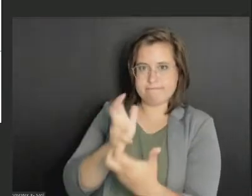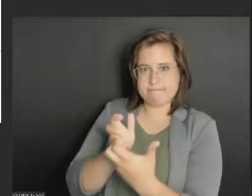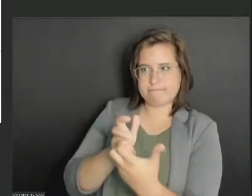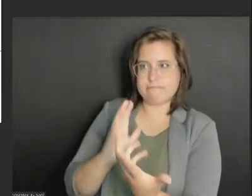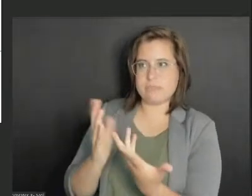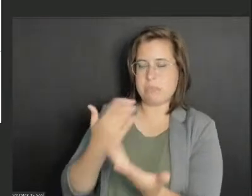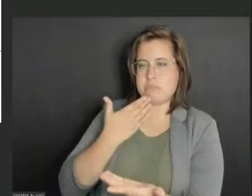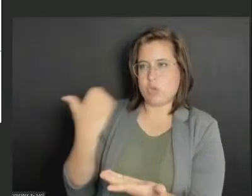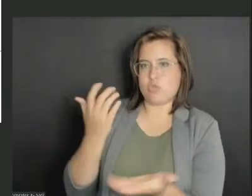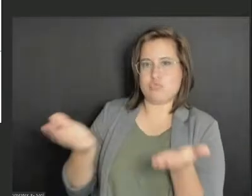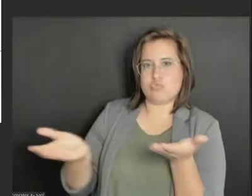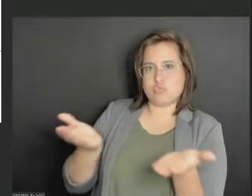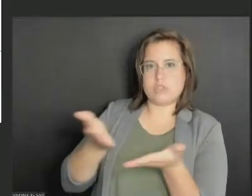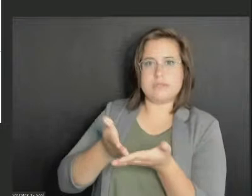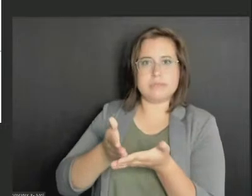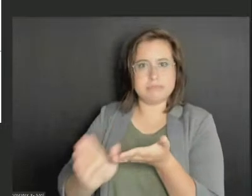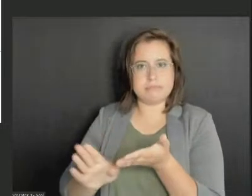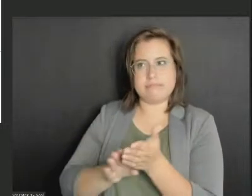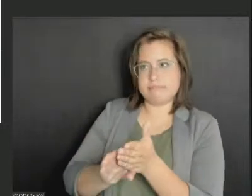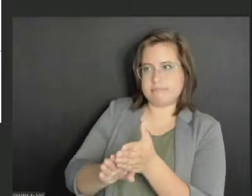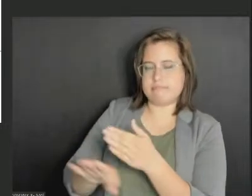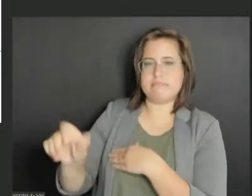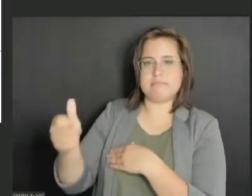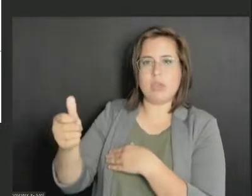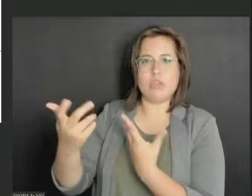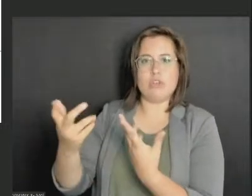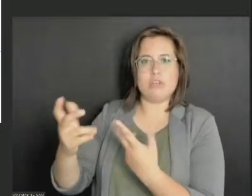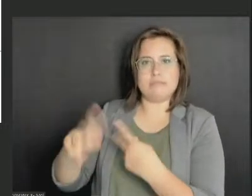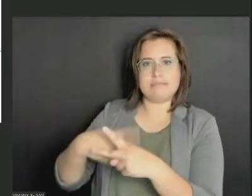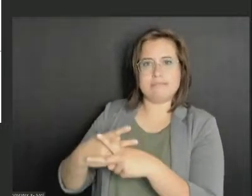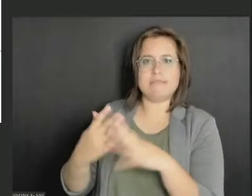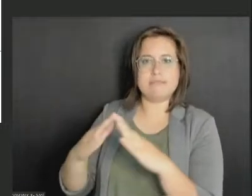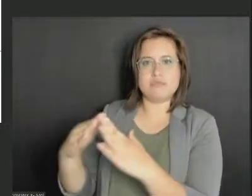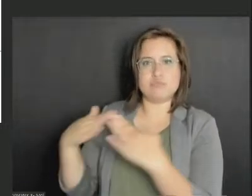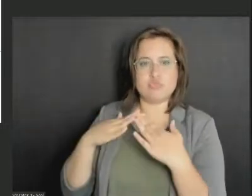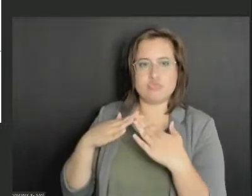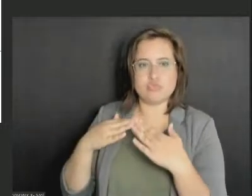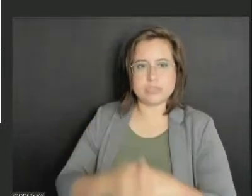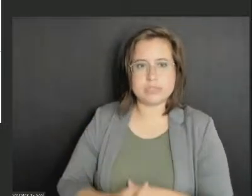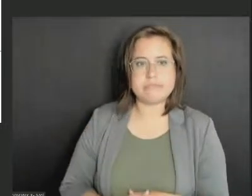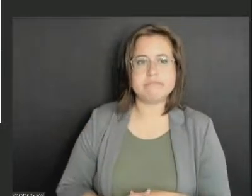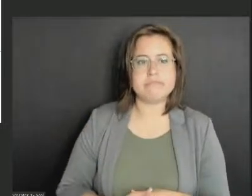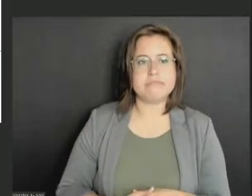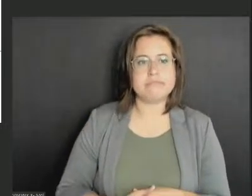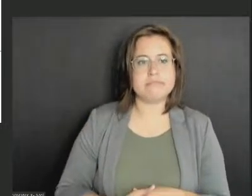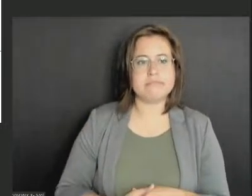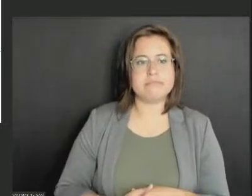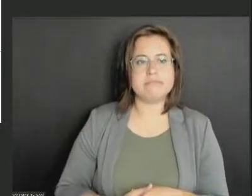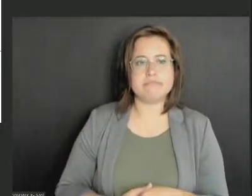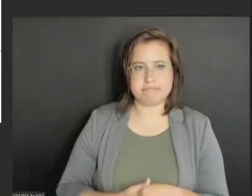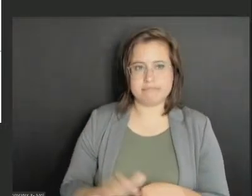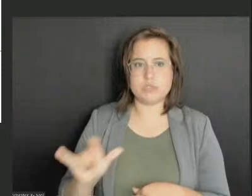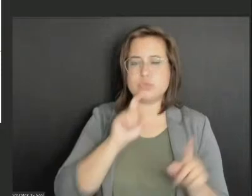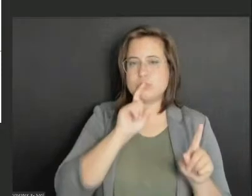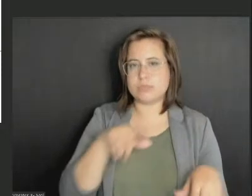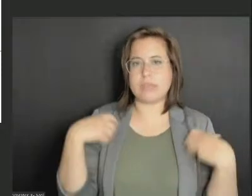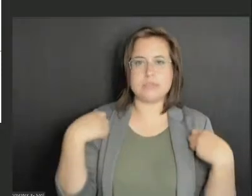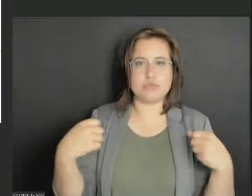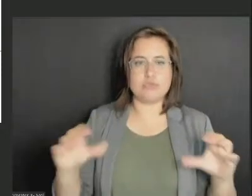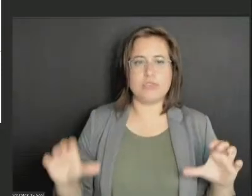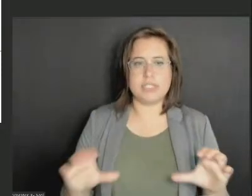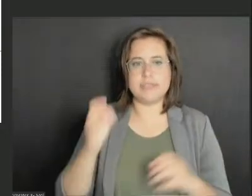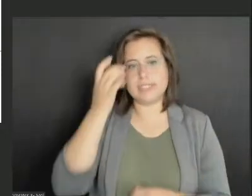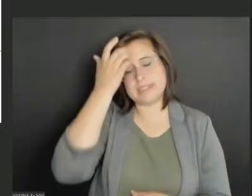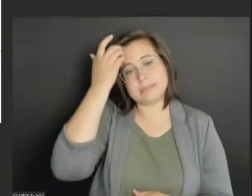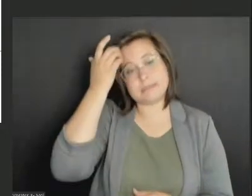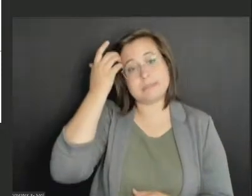minoritized, marginalized, and medically underserved communities in public health, emergency and pandemic preparedness, as well as in response and recovery activities. With